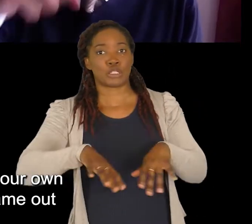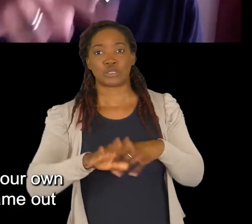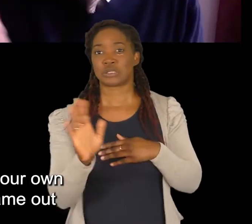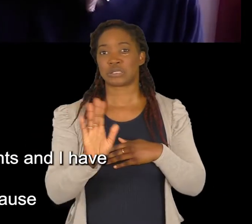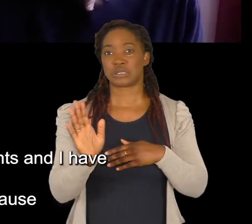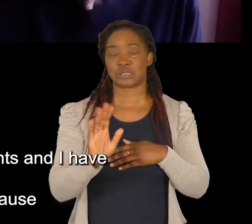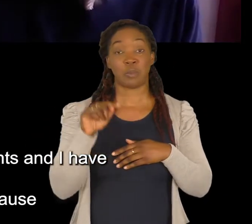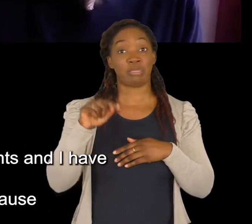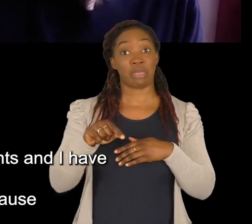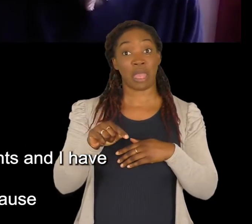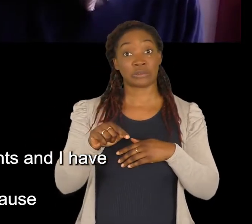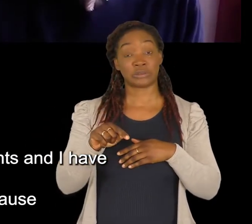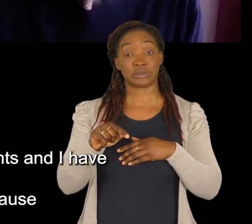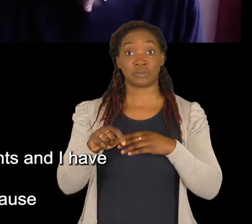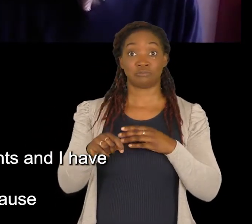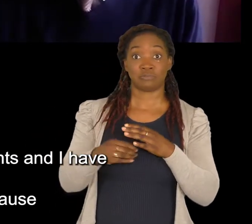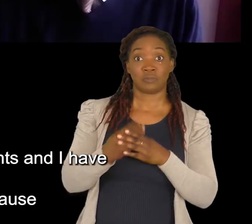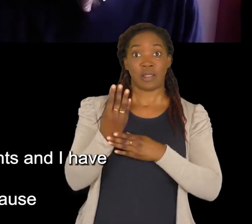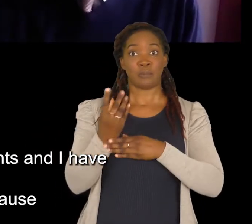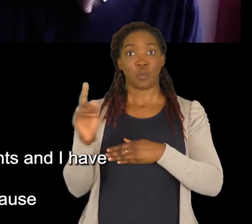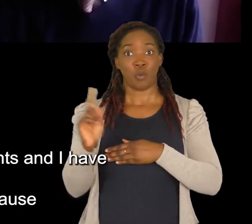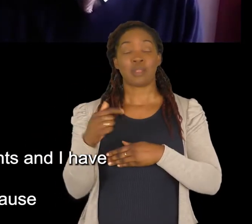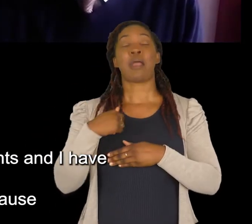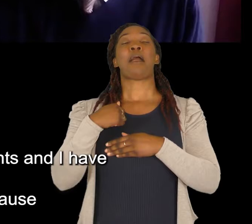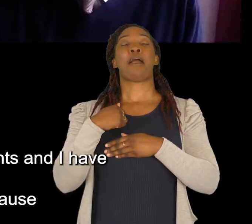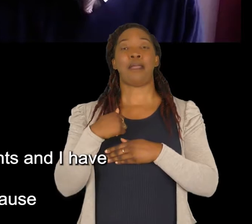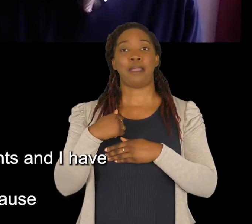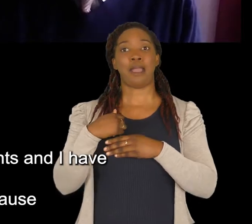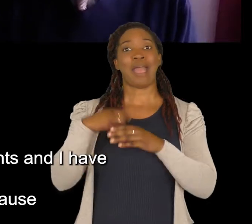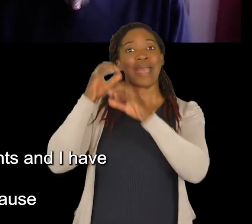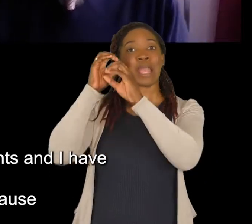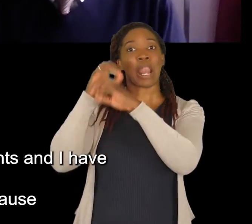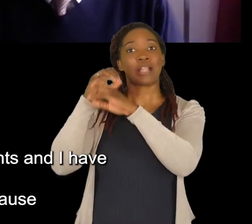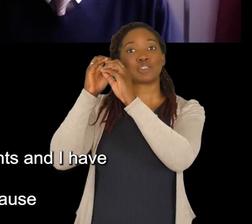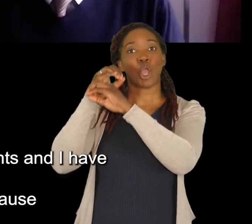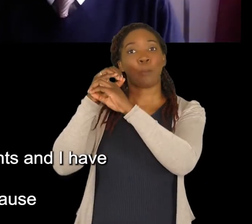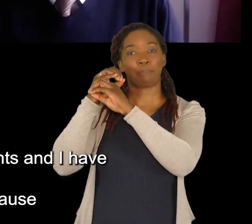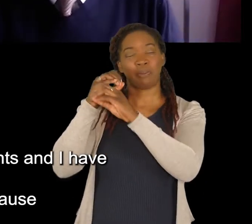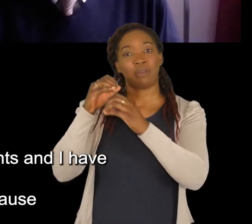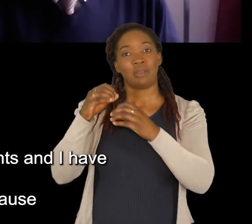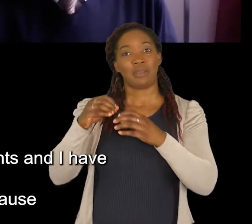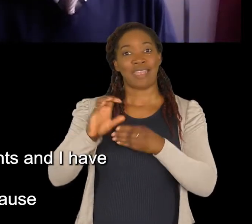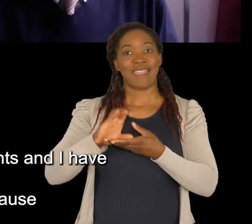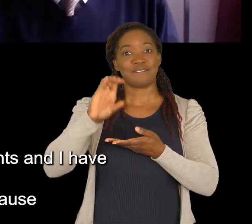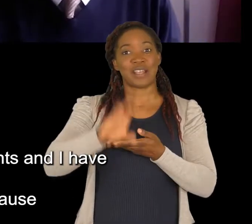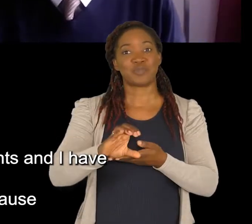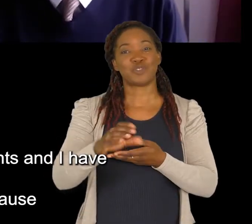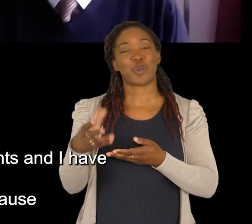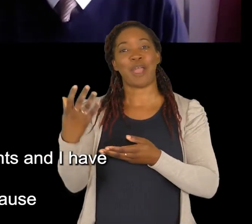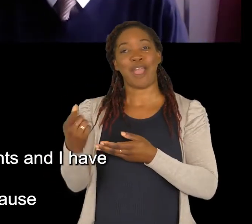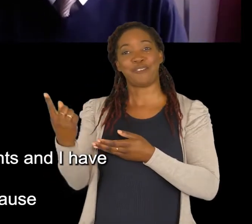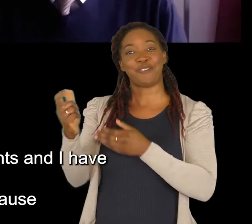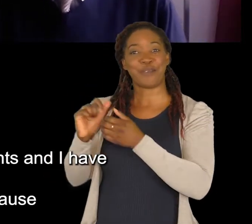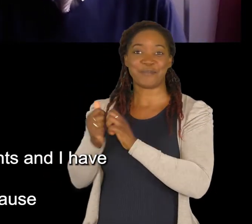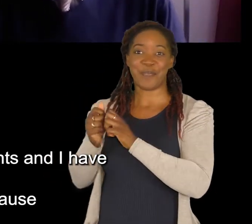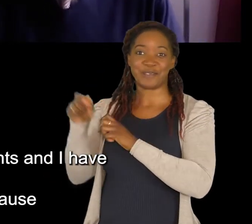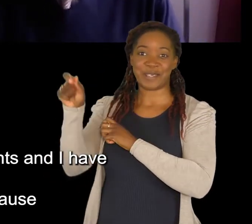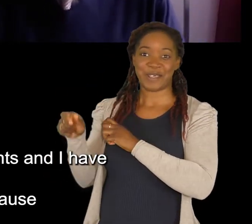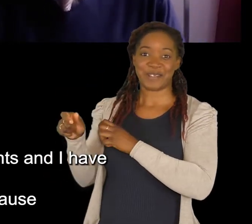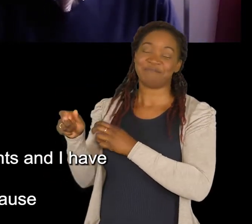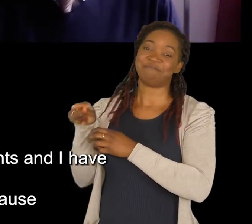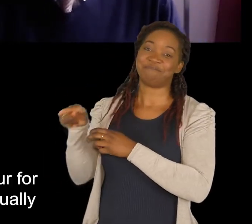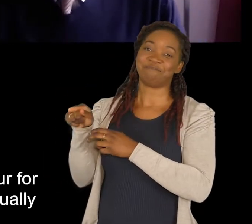what came out of that company was actually Kaleidoscope Investments. And I have good old Shane Bratby to thank for